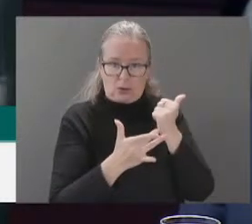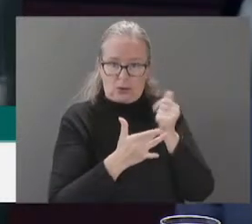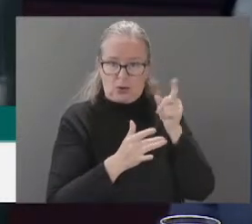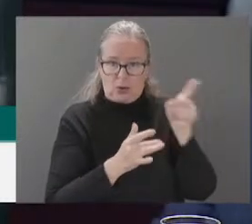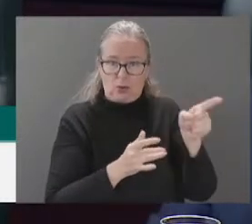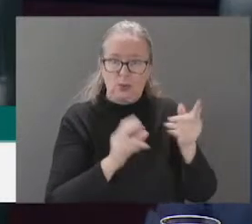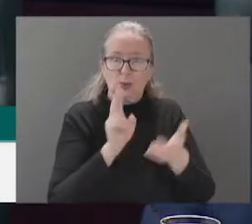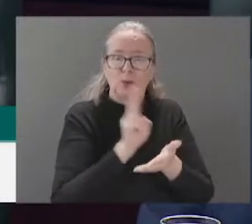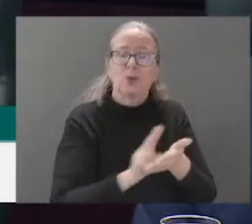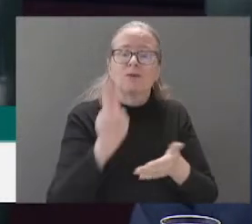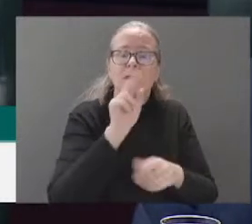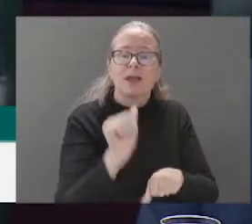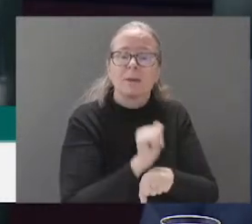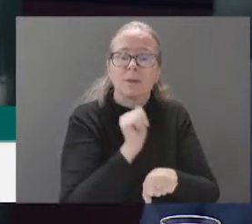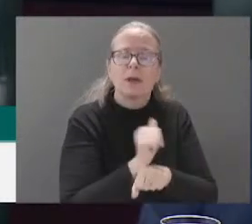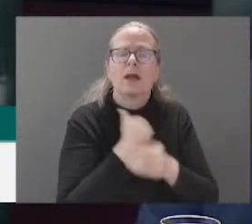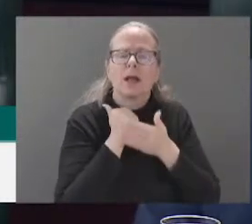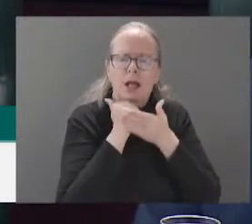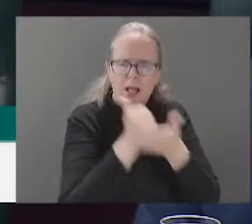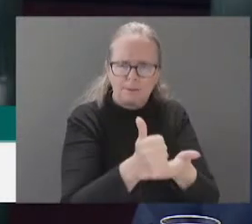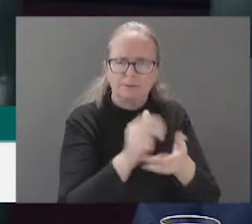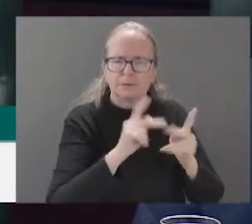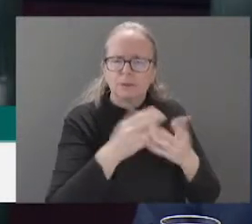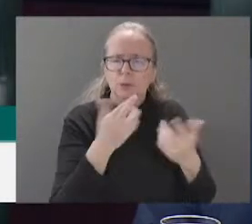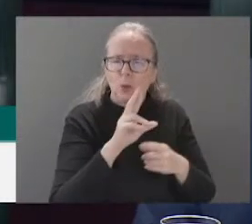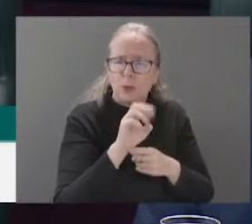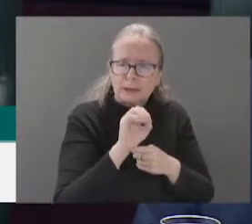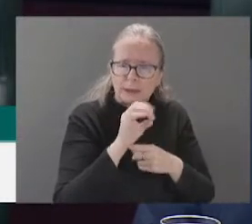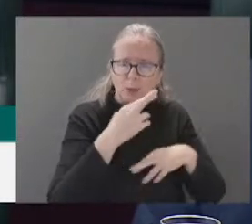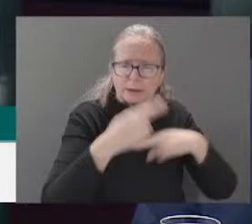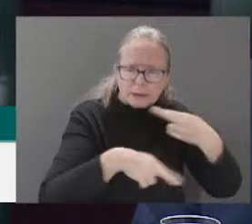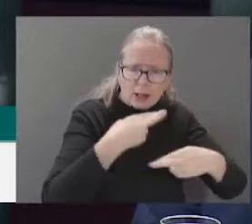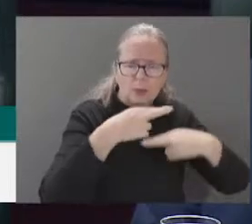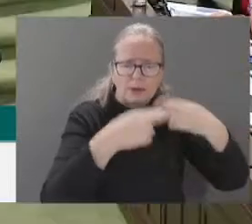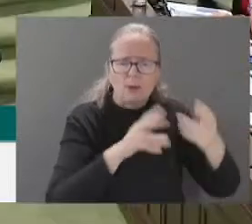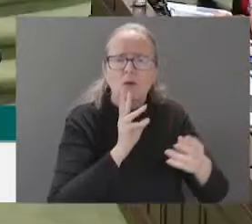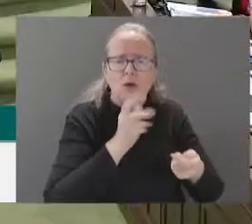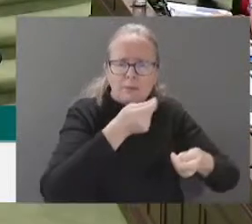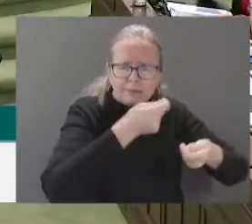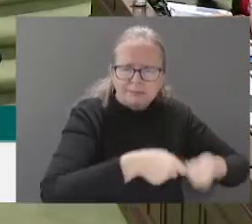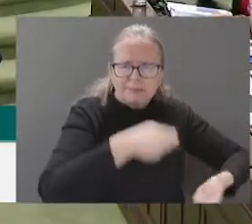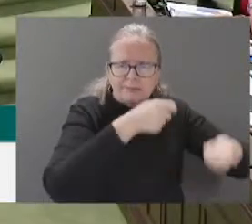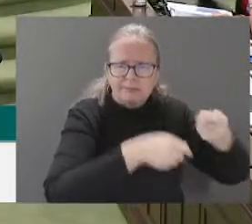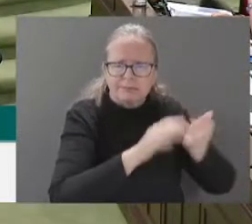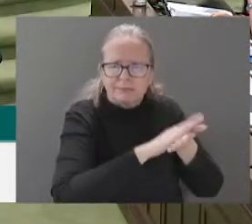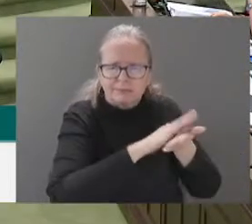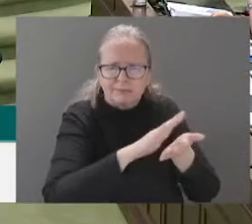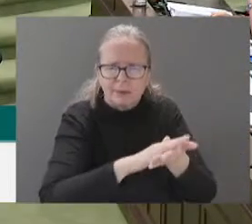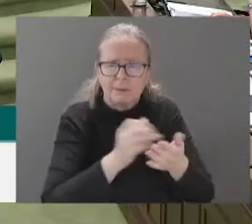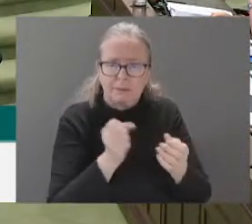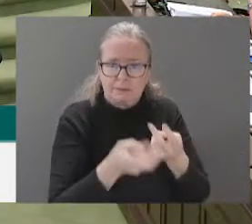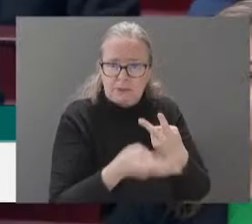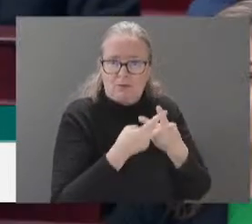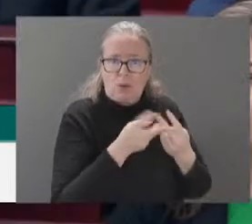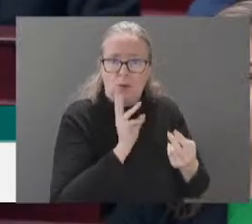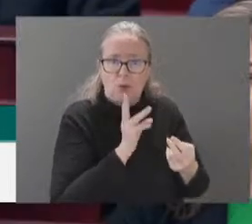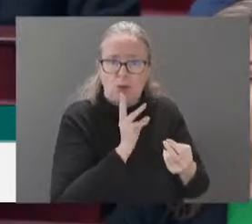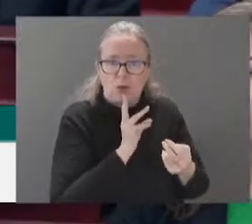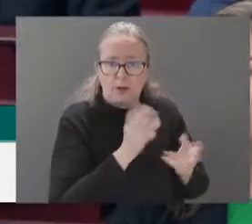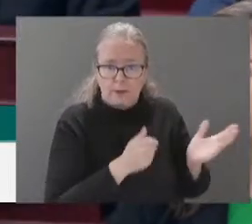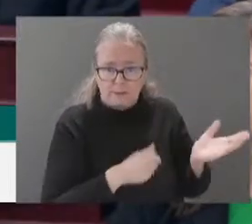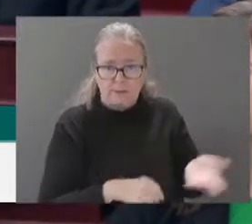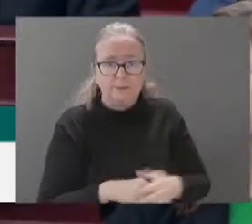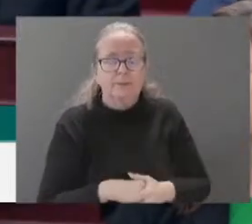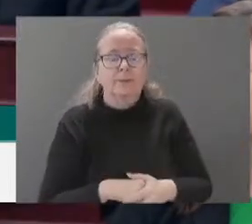Wastewater freeing up more fresh water for businesses and communities Downstream sounds like a good idea The Honorable member for aabas barhead Westlock thank you Mr